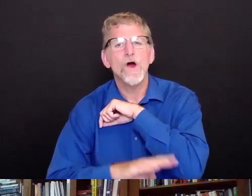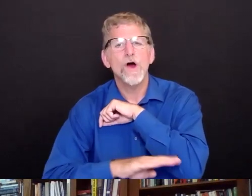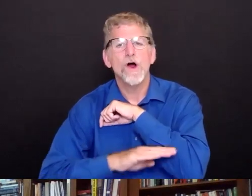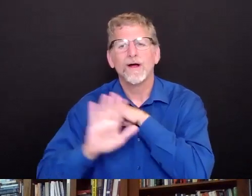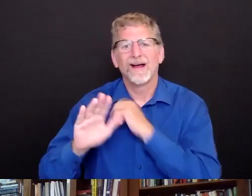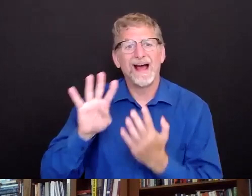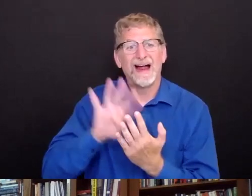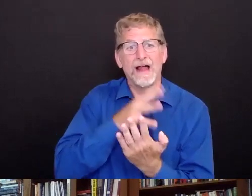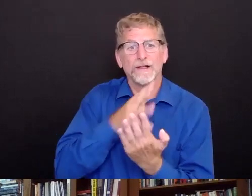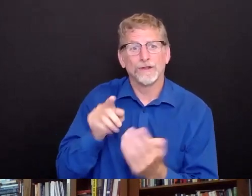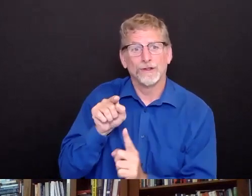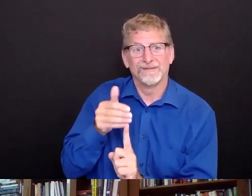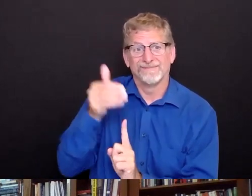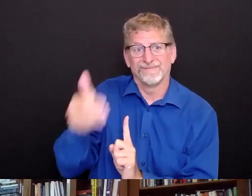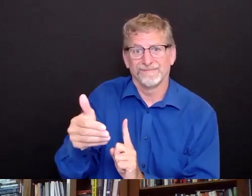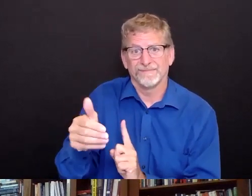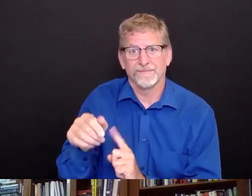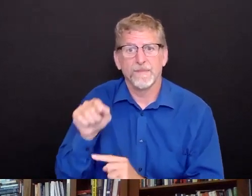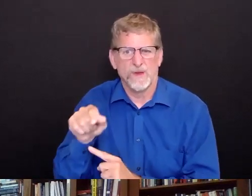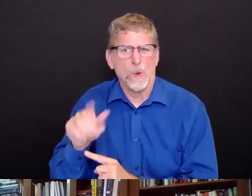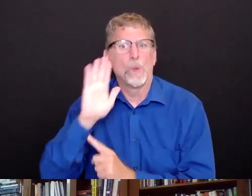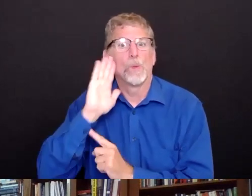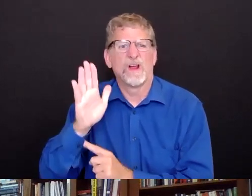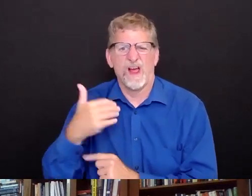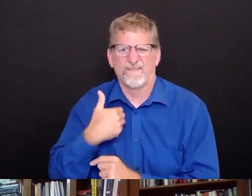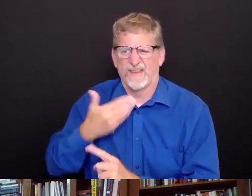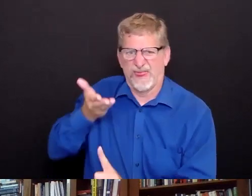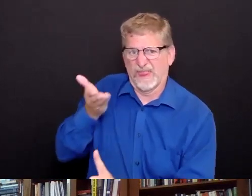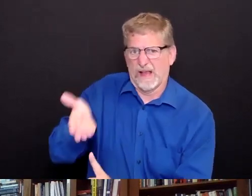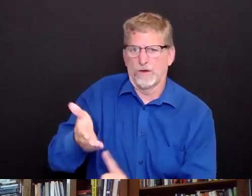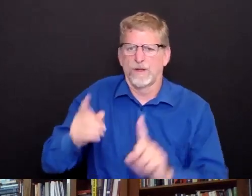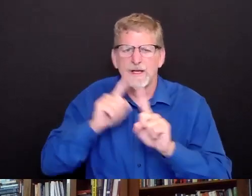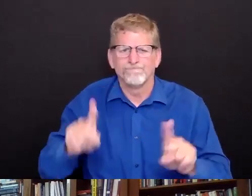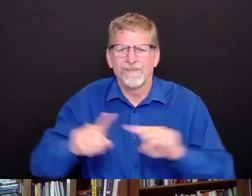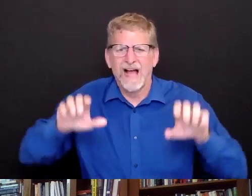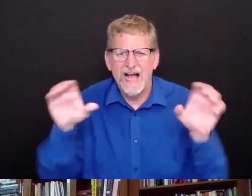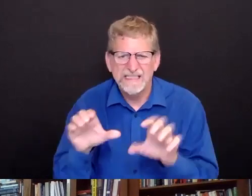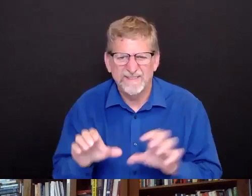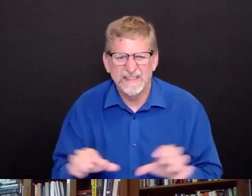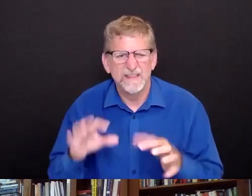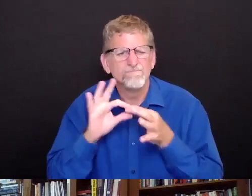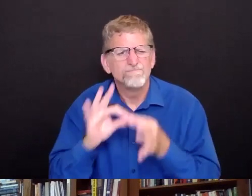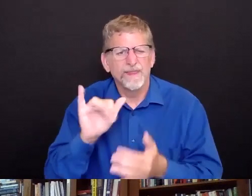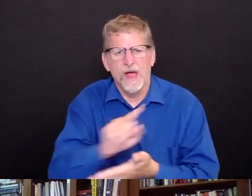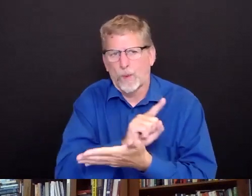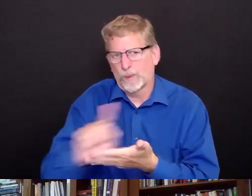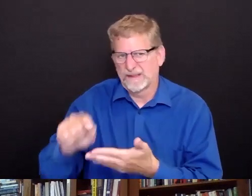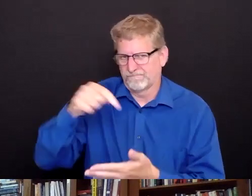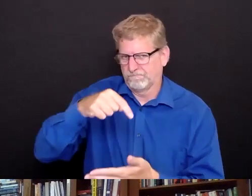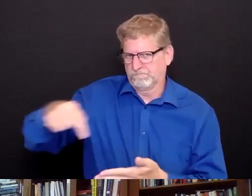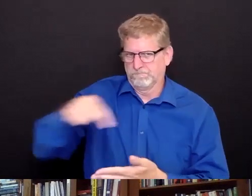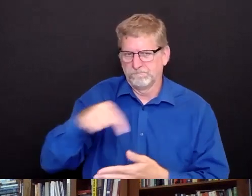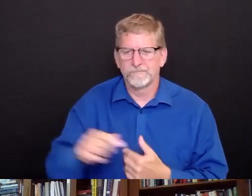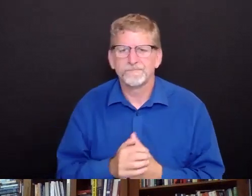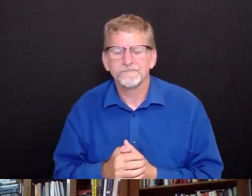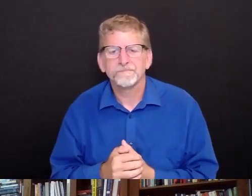will be out actually this week, maybe even slightly earlier. And we welcome you to